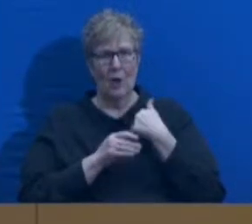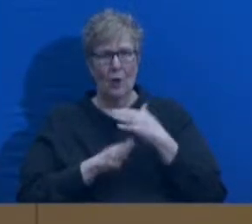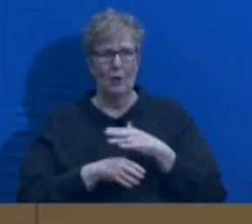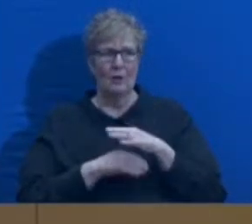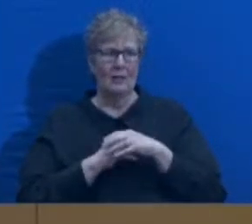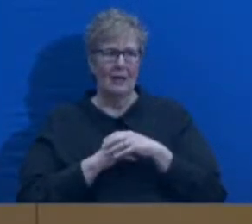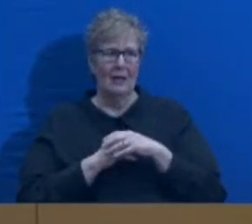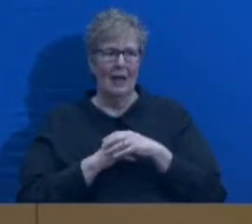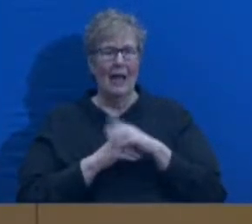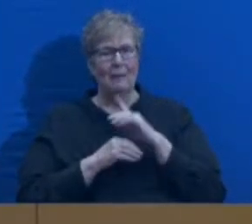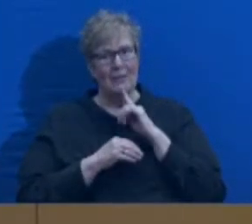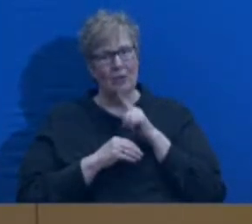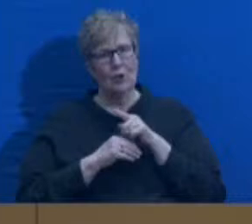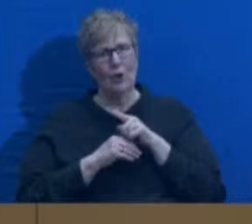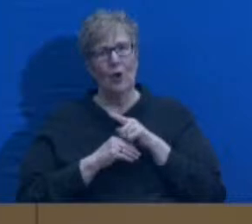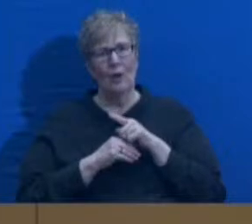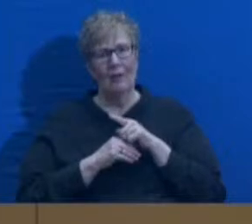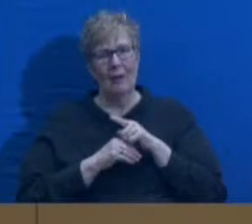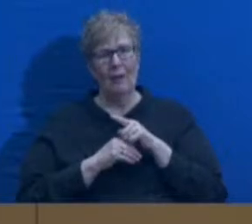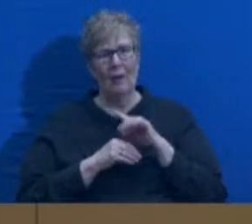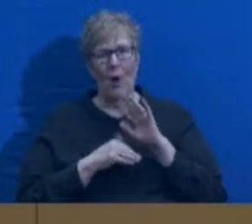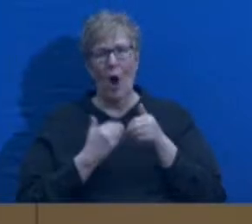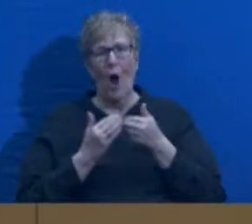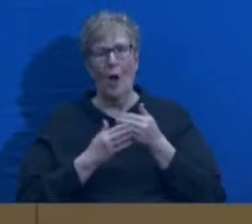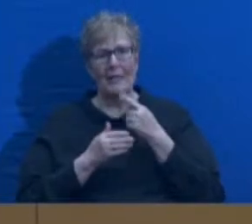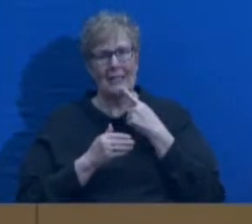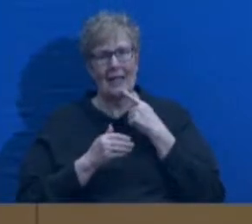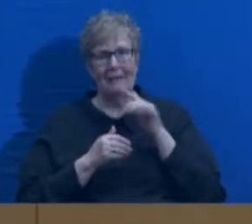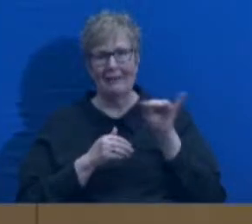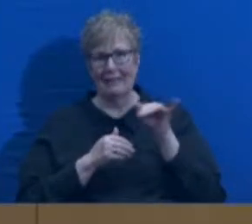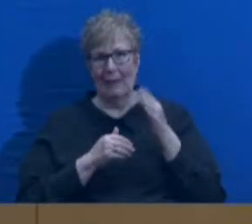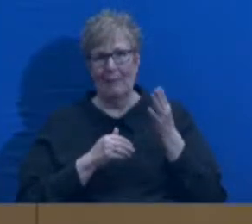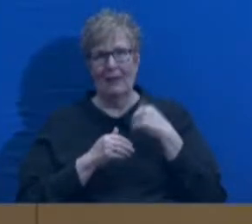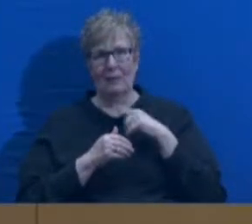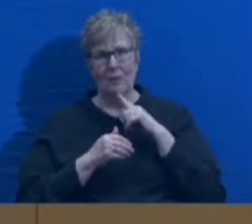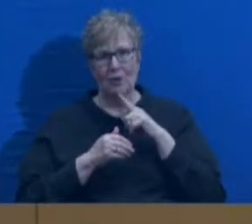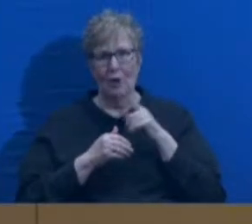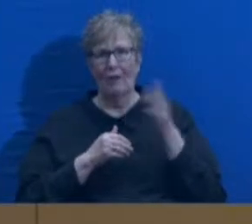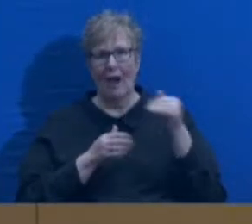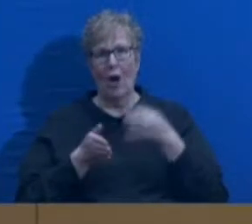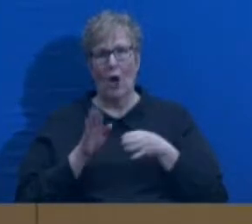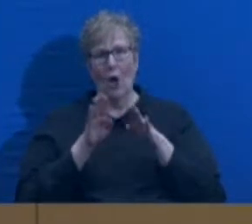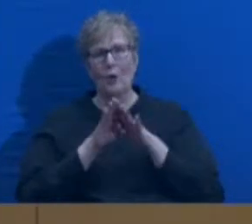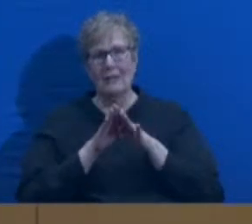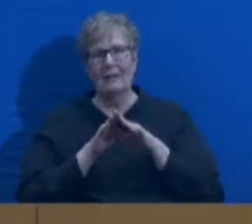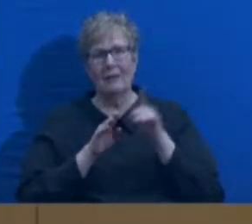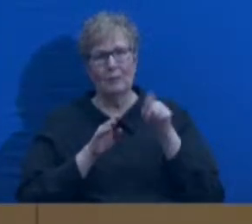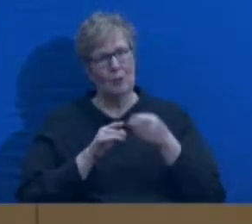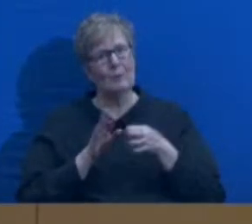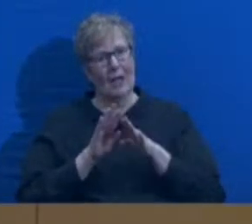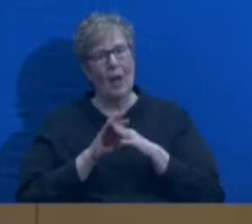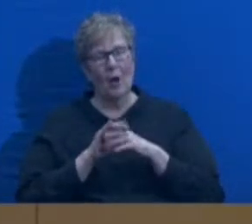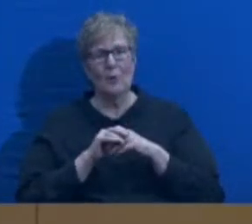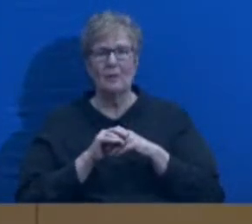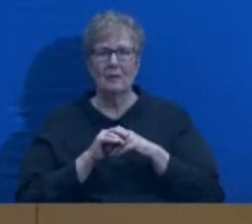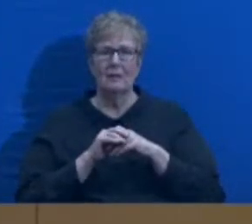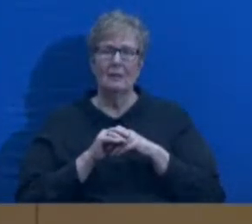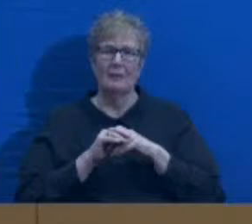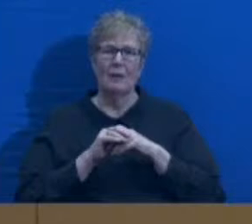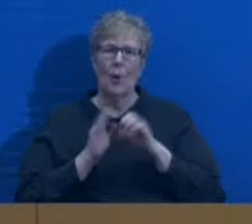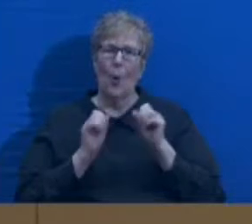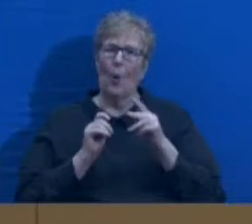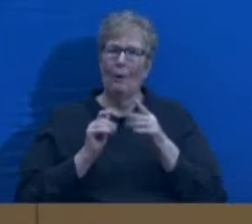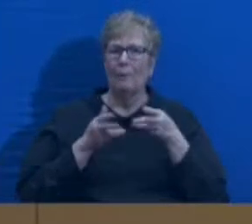out there, and ensure that we're all saying the same things to make sure that folks are closed that should be closed or allowed to